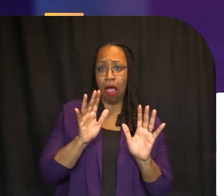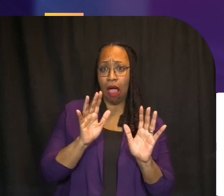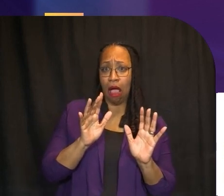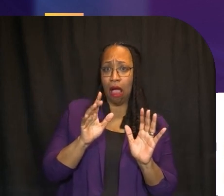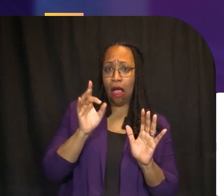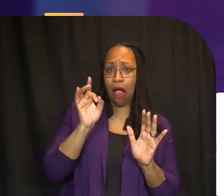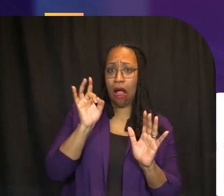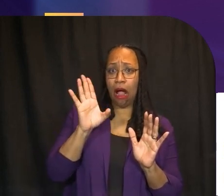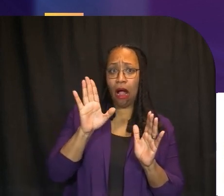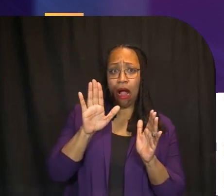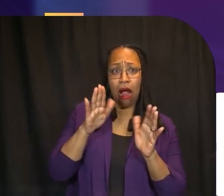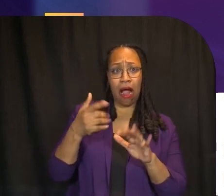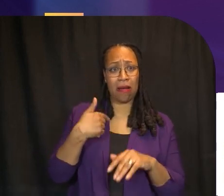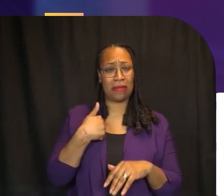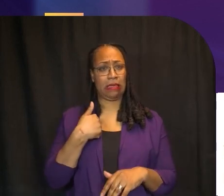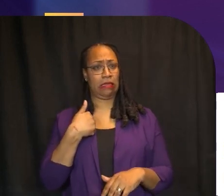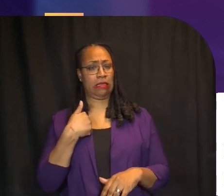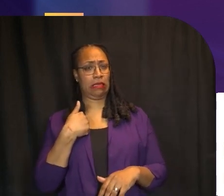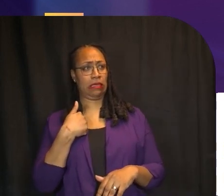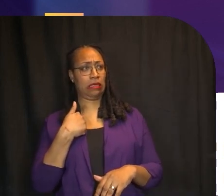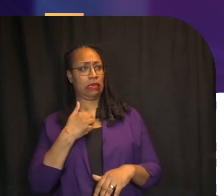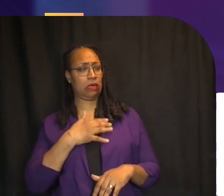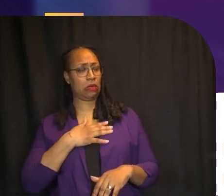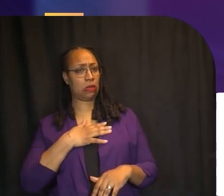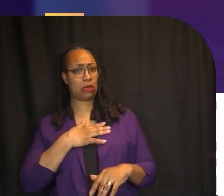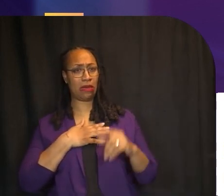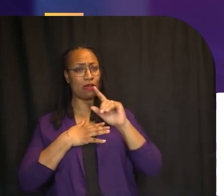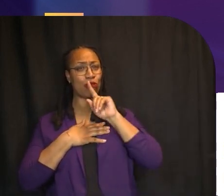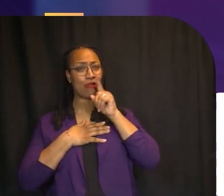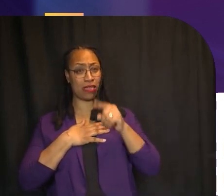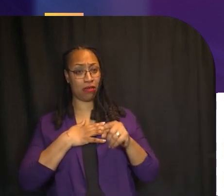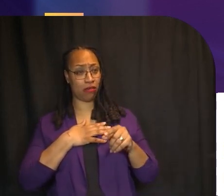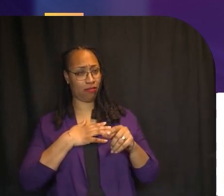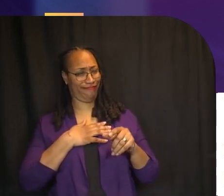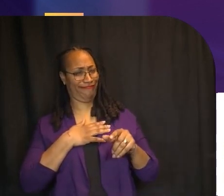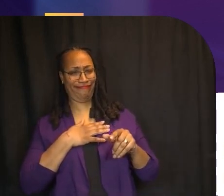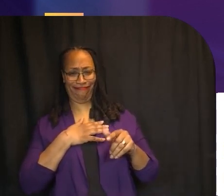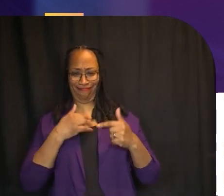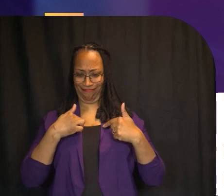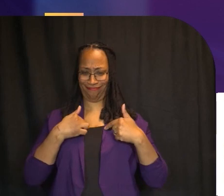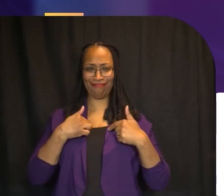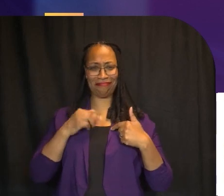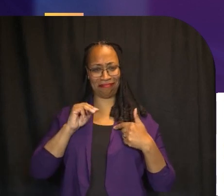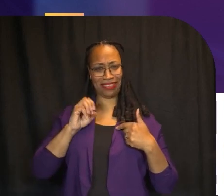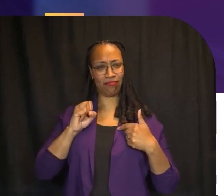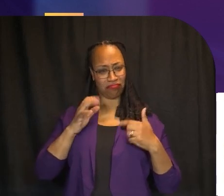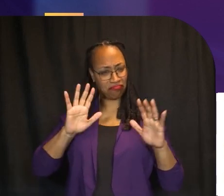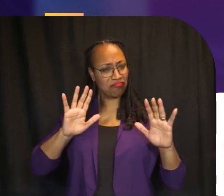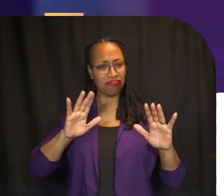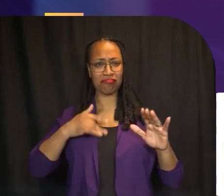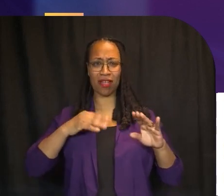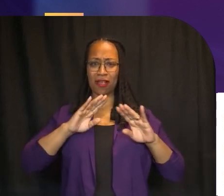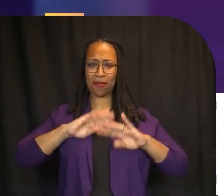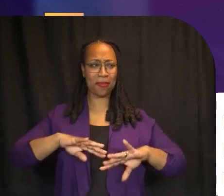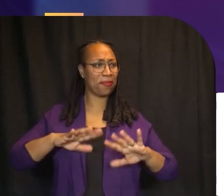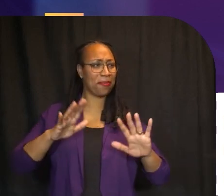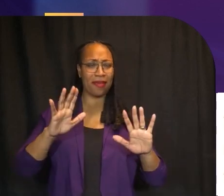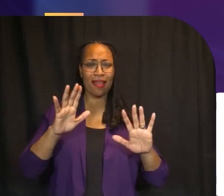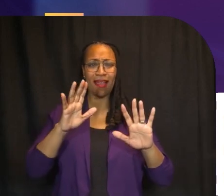of relief because there was a name for what I was feeling. There was a name for what I